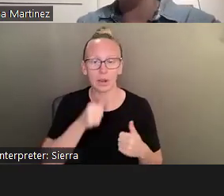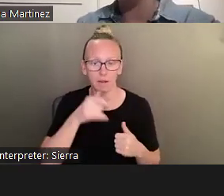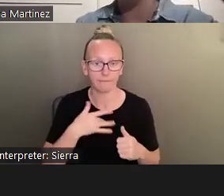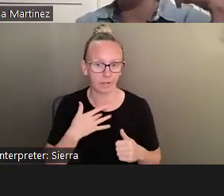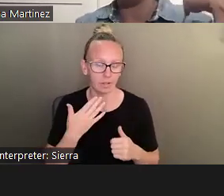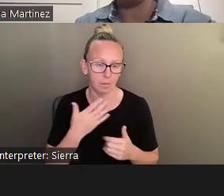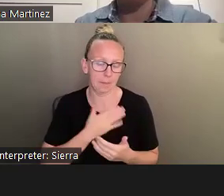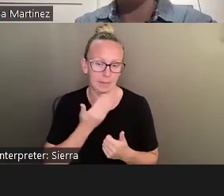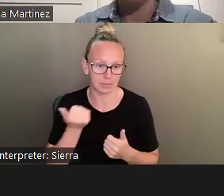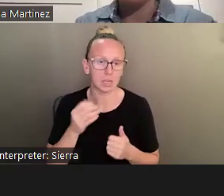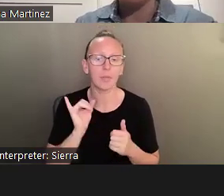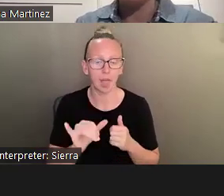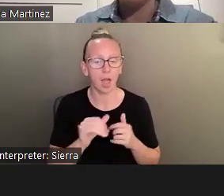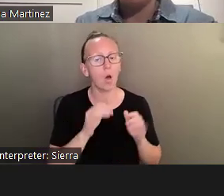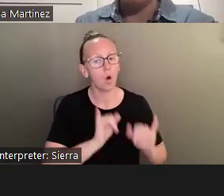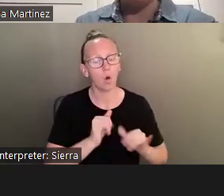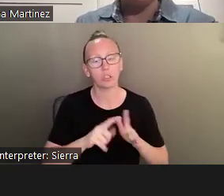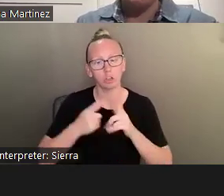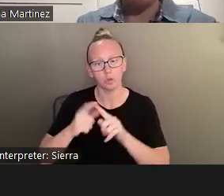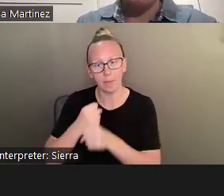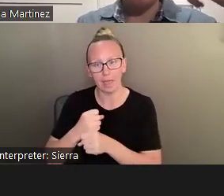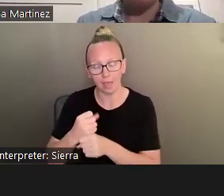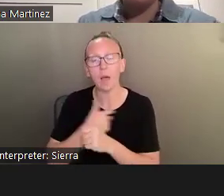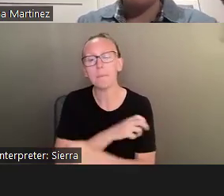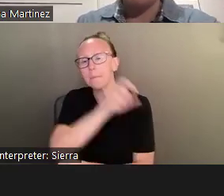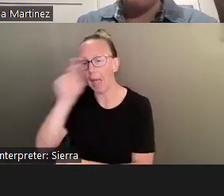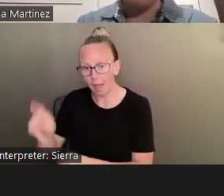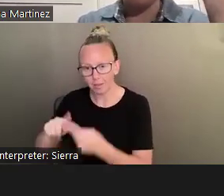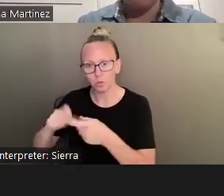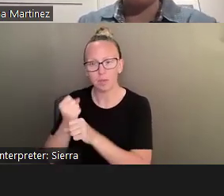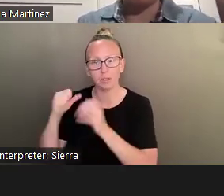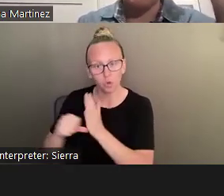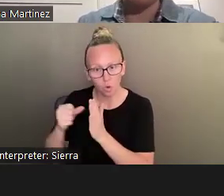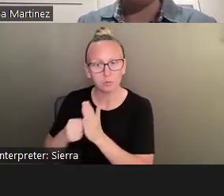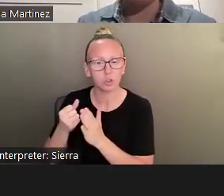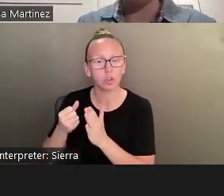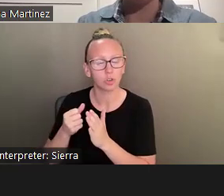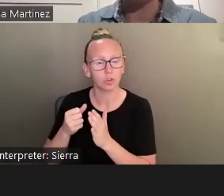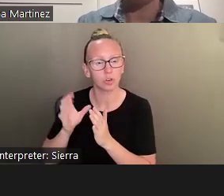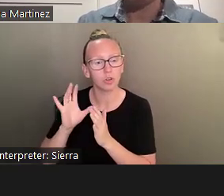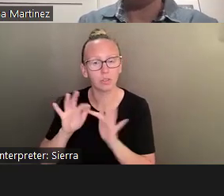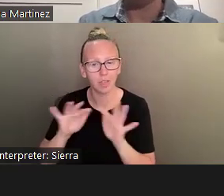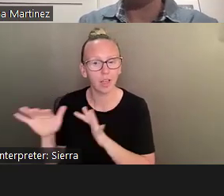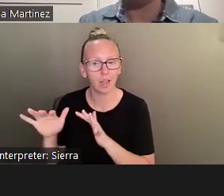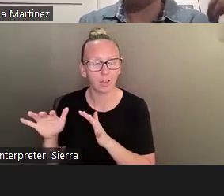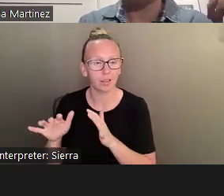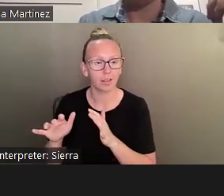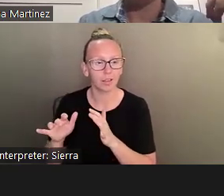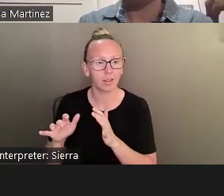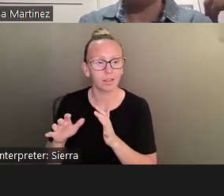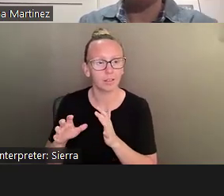to sculpture and my return to printmaking, and specifically the embossed textured surface,